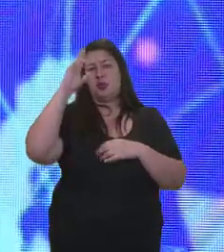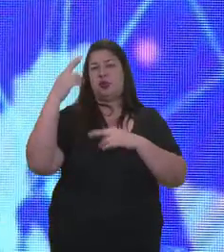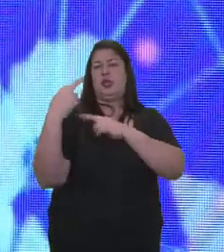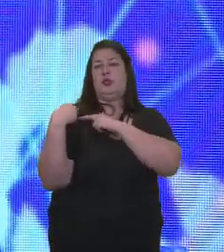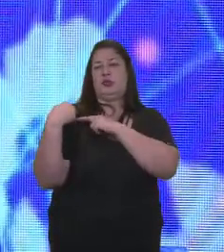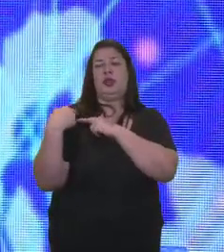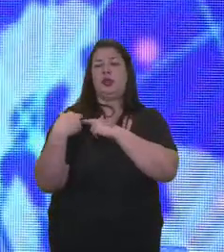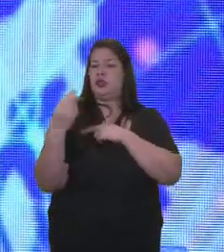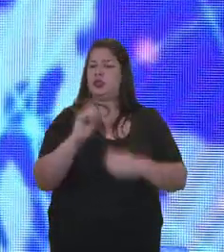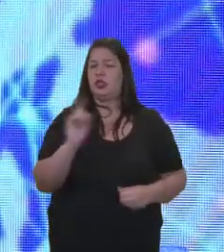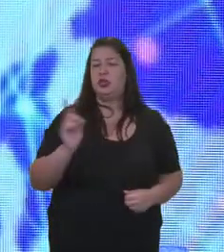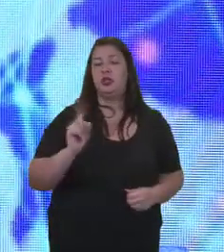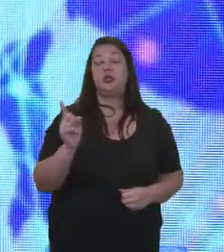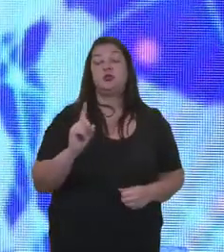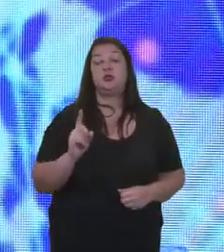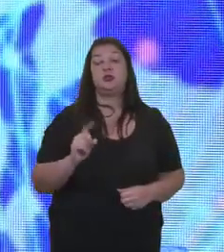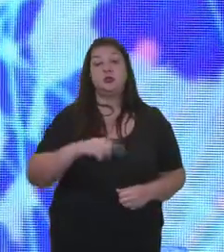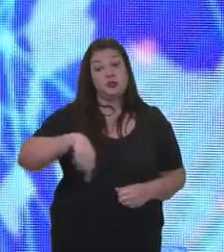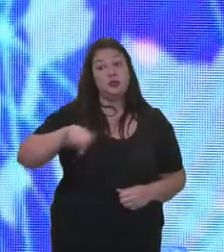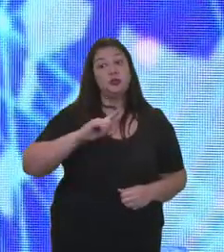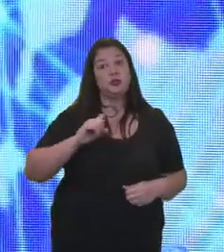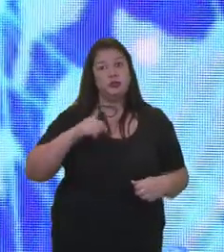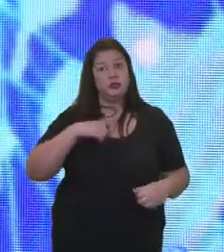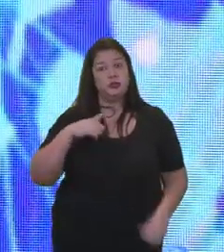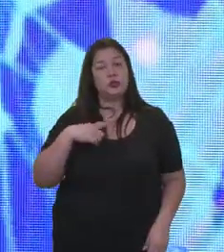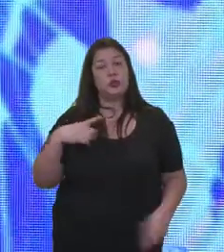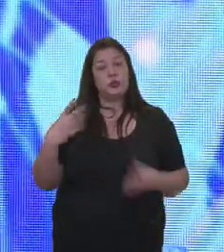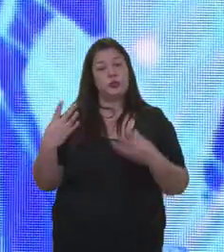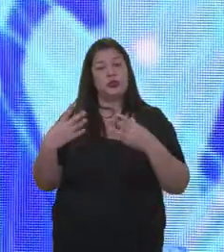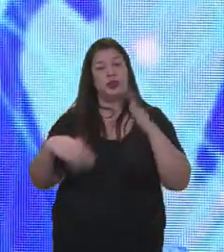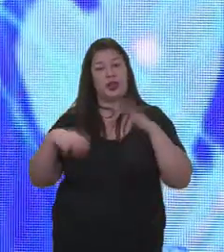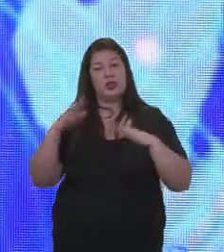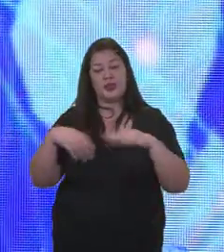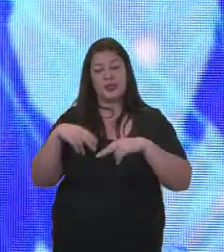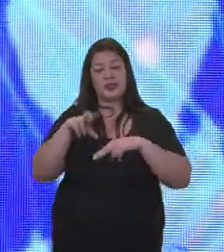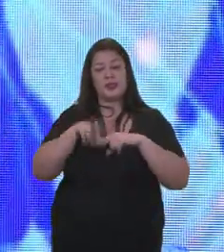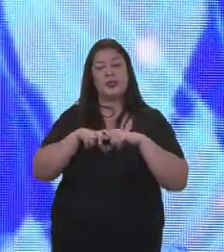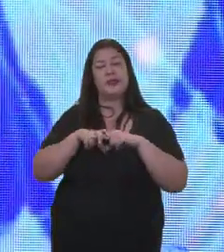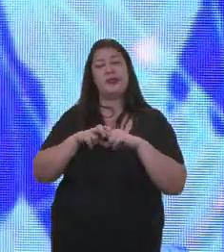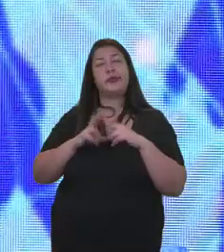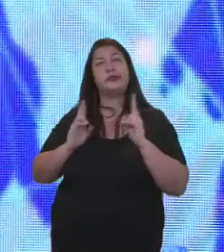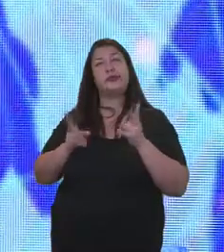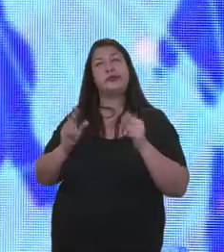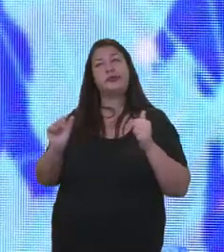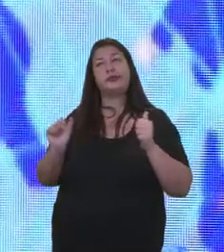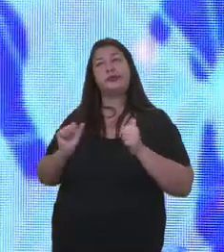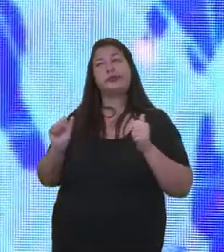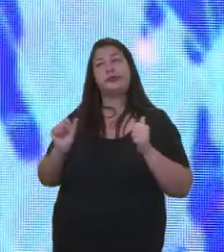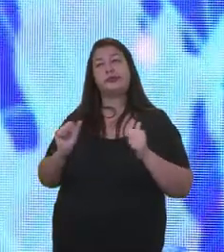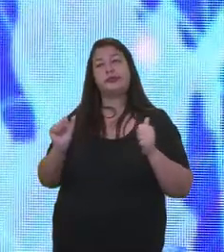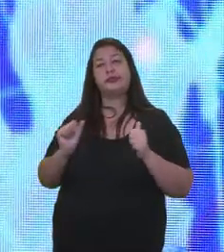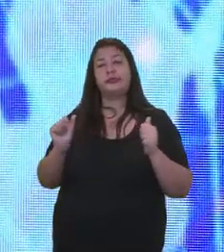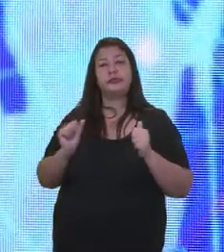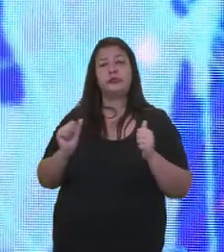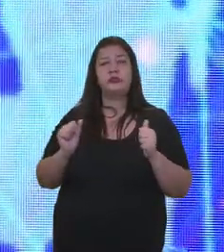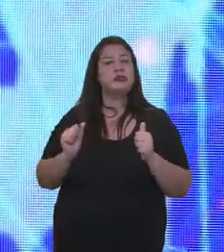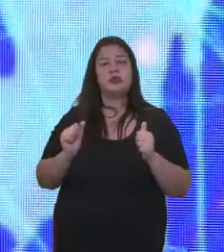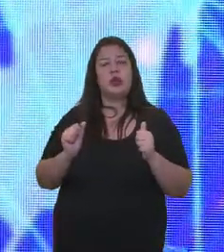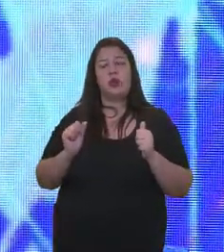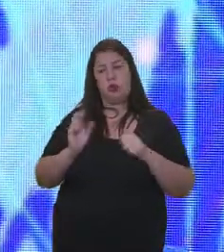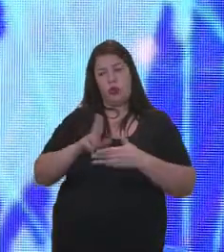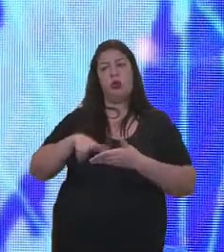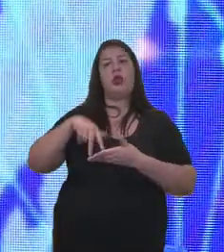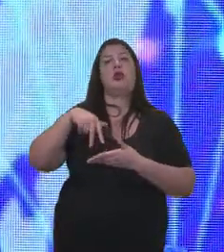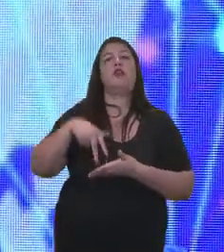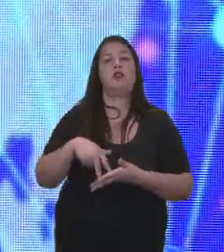technology. They're not only their responsibility. We have often to leave from that seat and do a